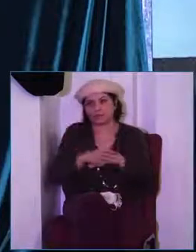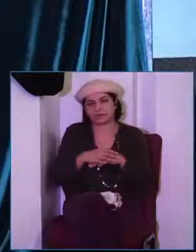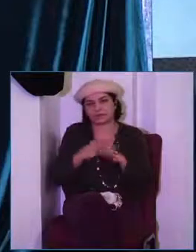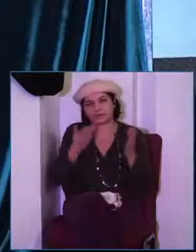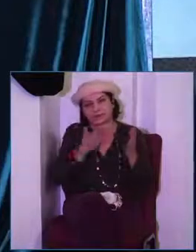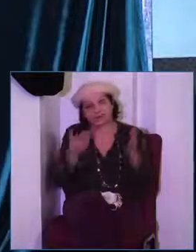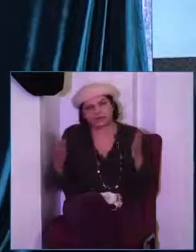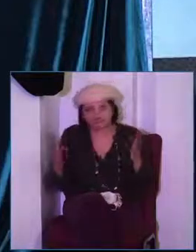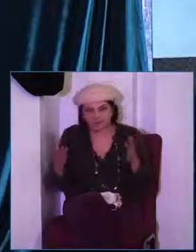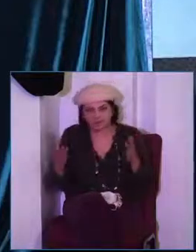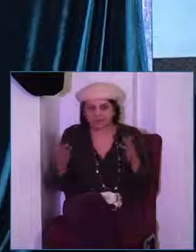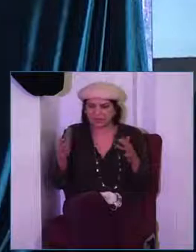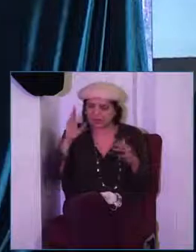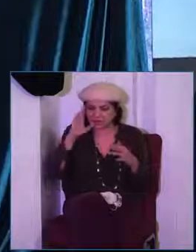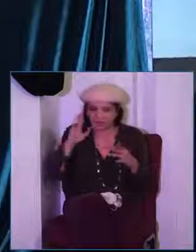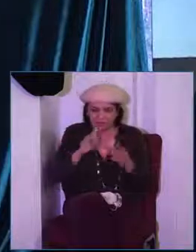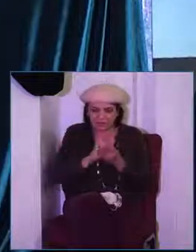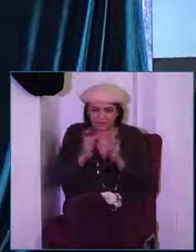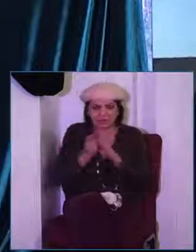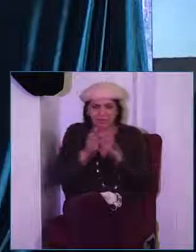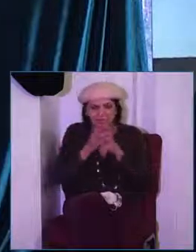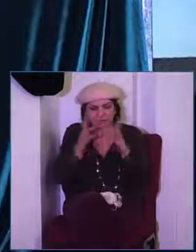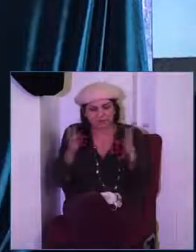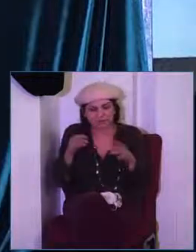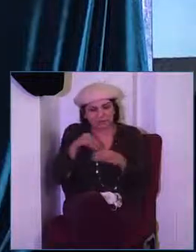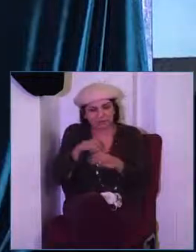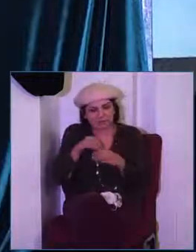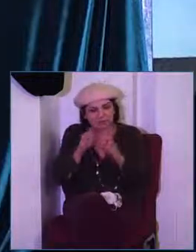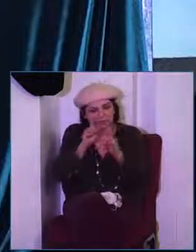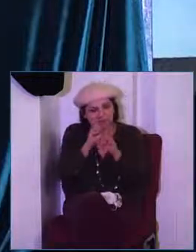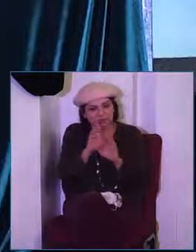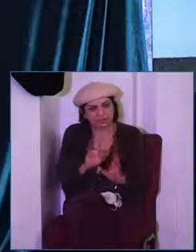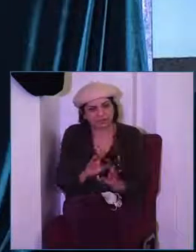Things were about to change drastically in the disciples' lives.